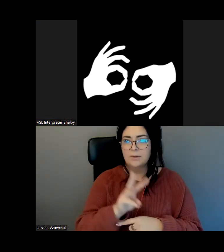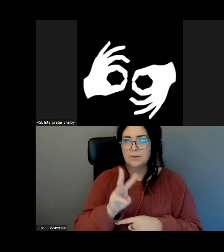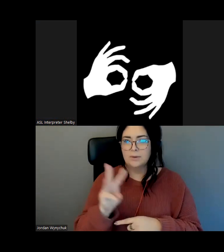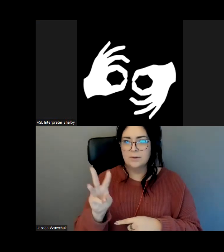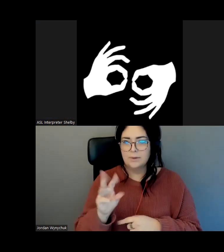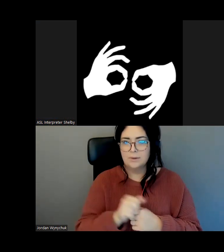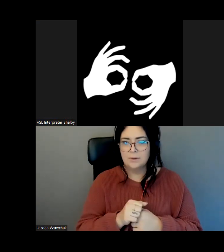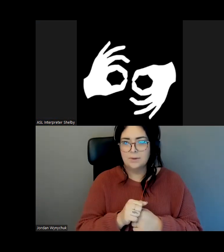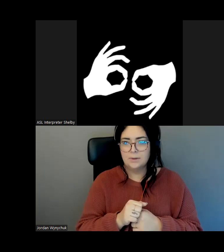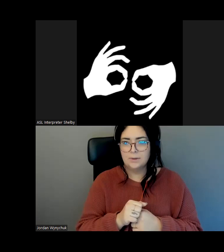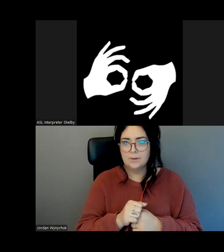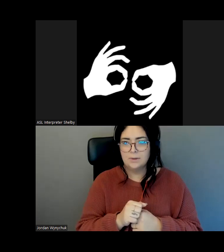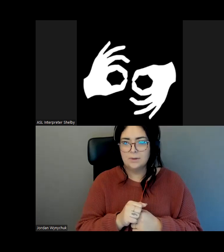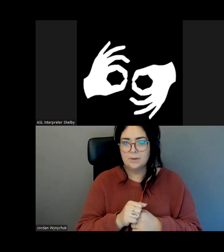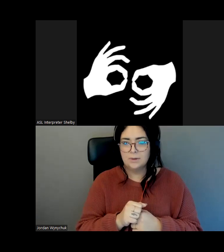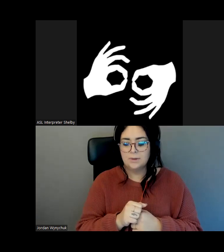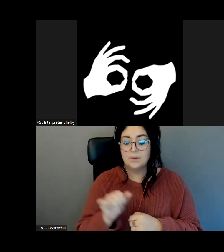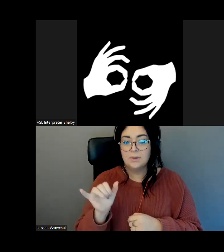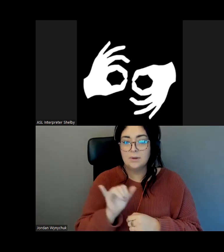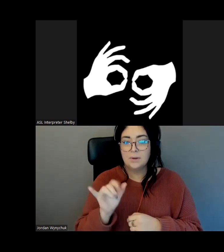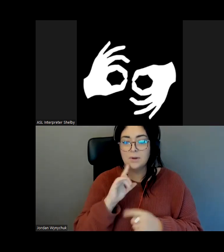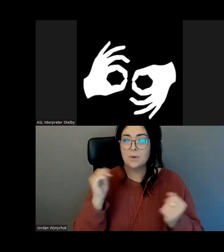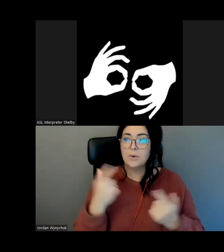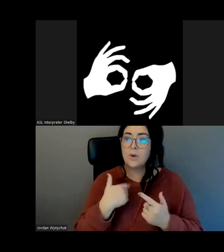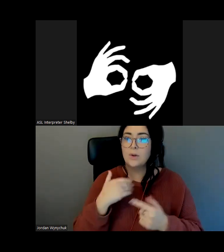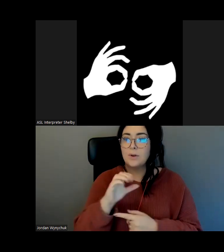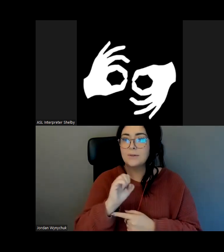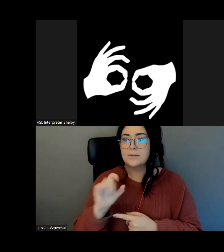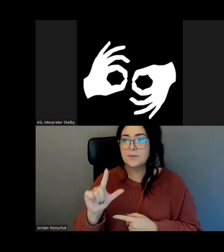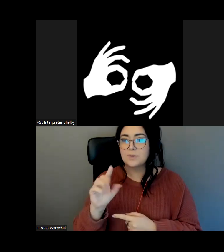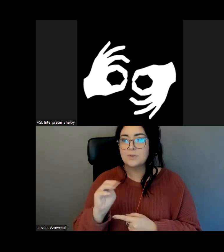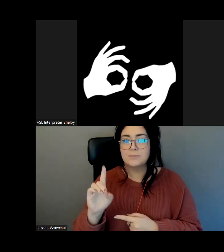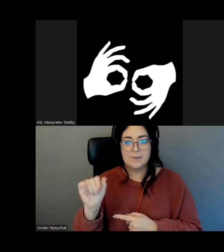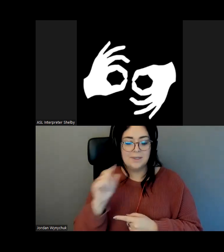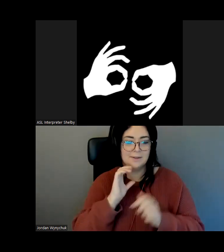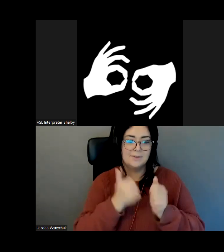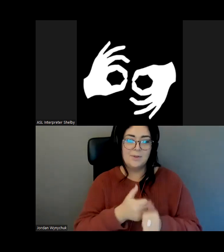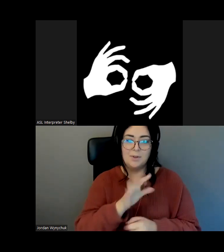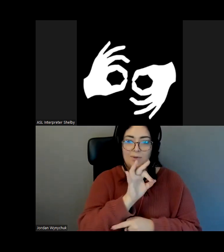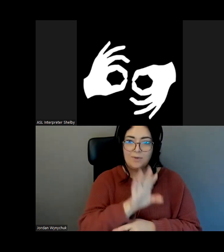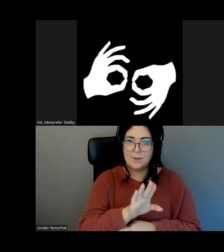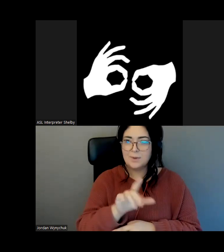And just to kind of reiterate, we are all on social media, so please follow us as well on Facebook and Twitter.